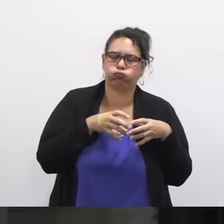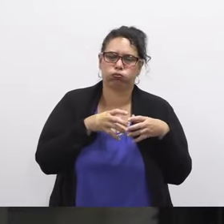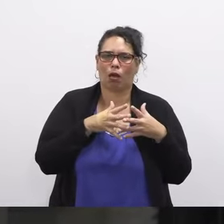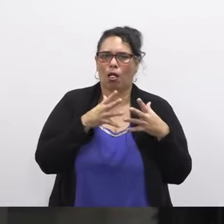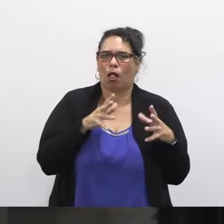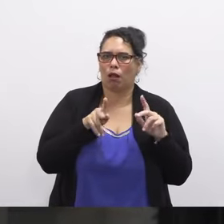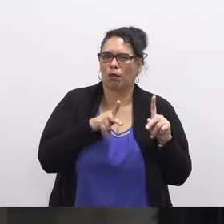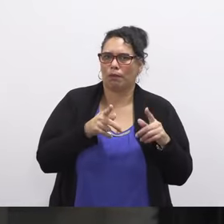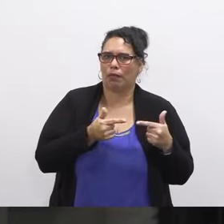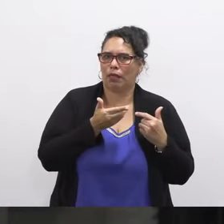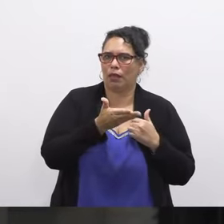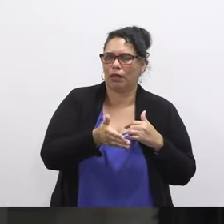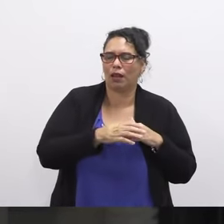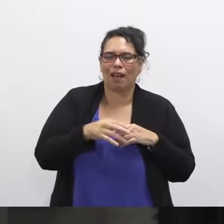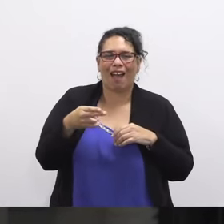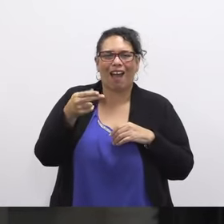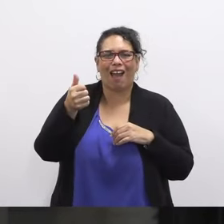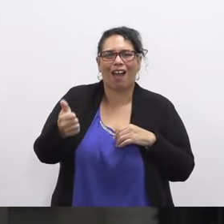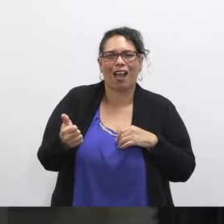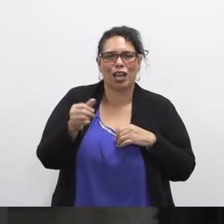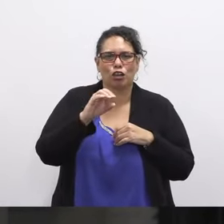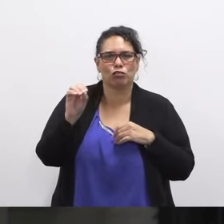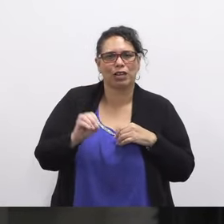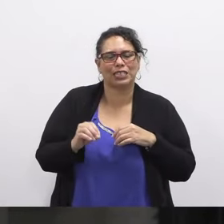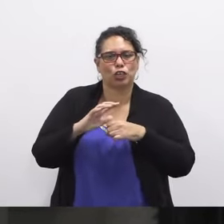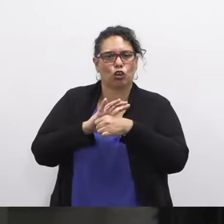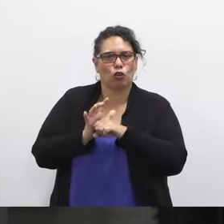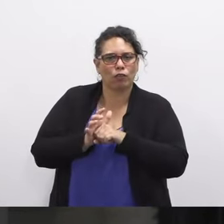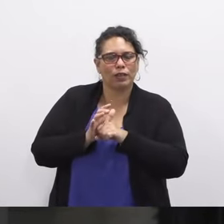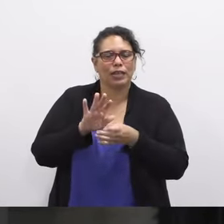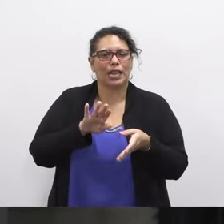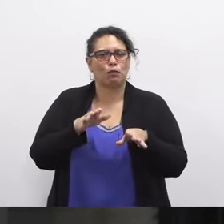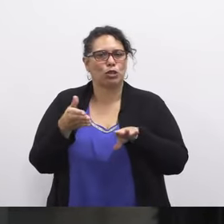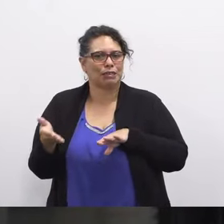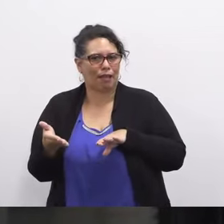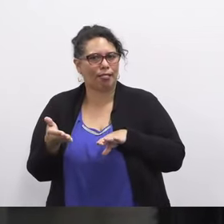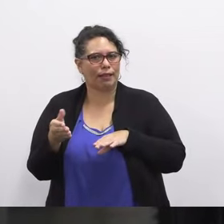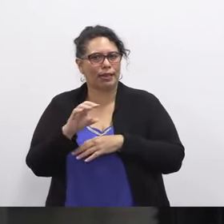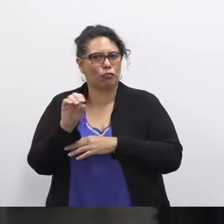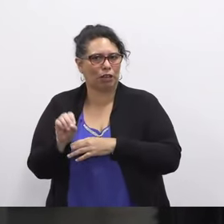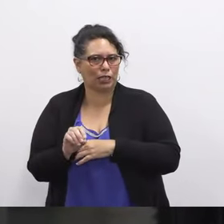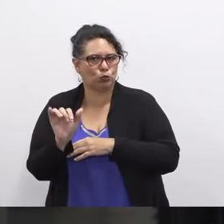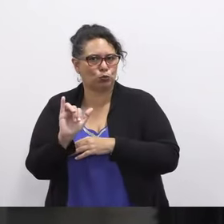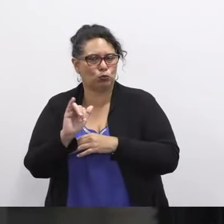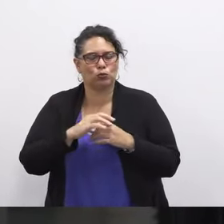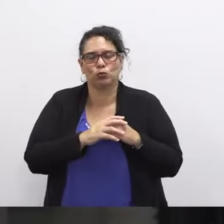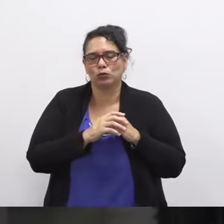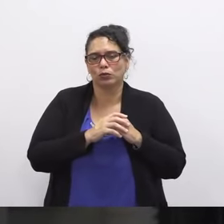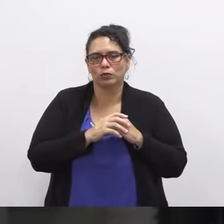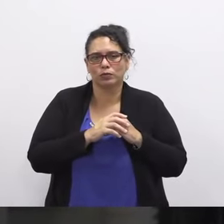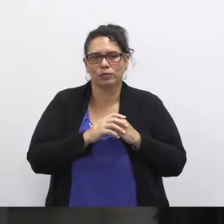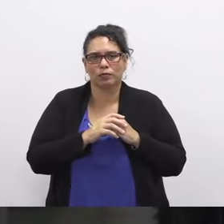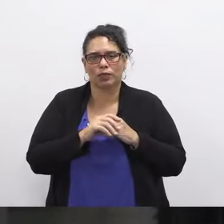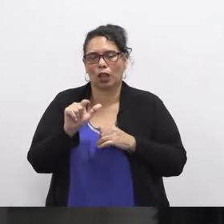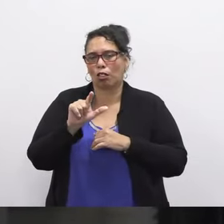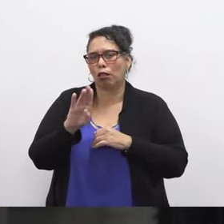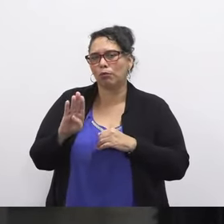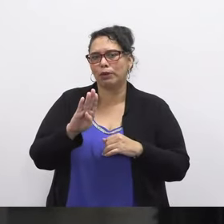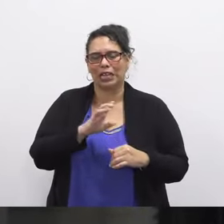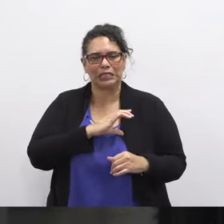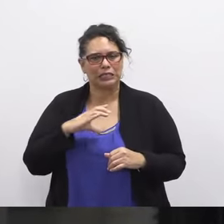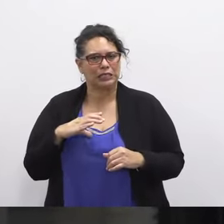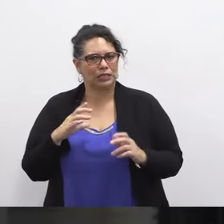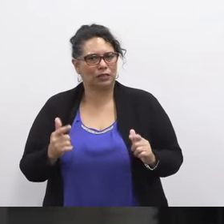rates of COVID and much higher rates of COVID mortality rates. These Long Beach citizens'